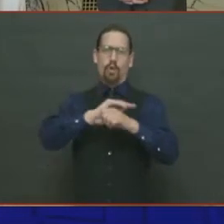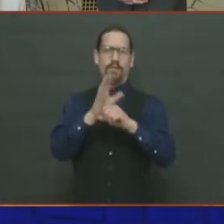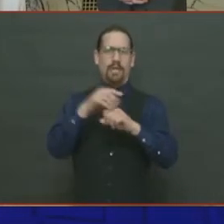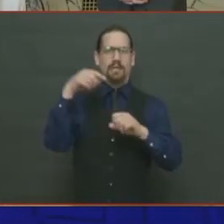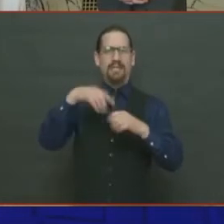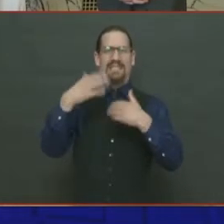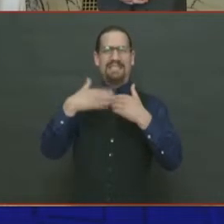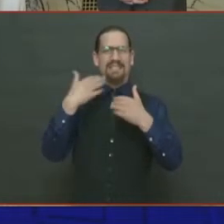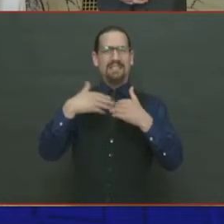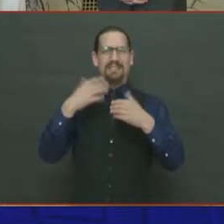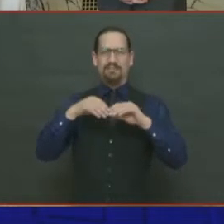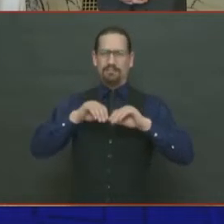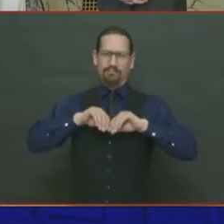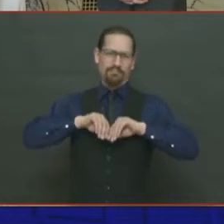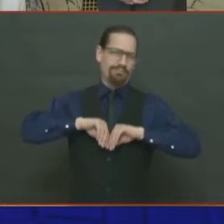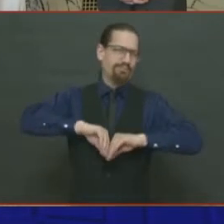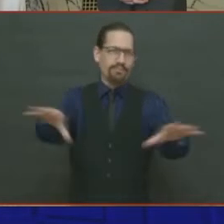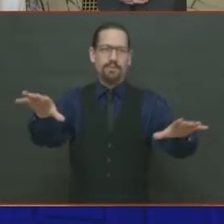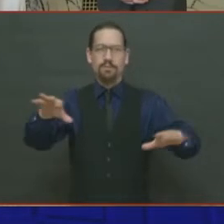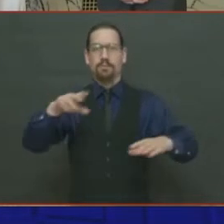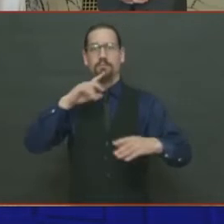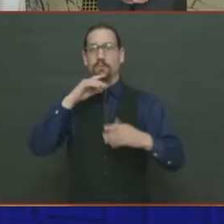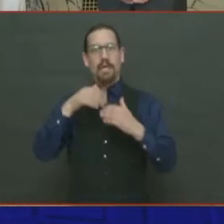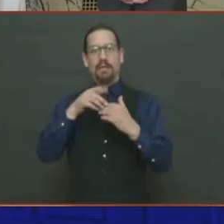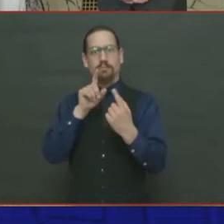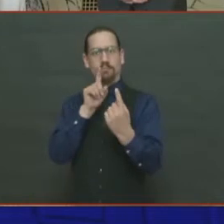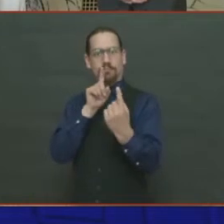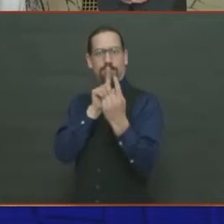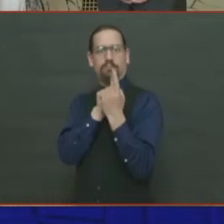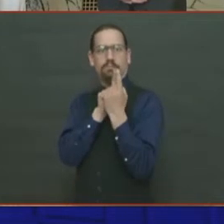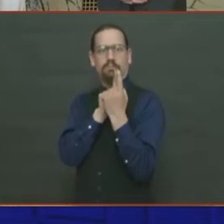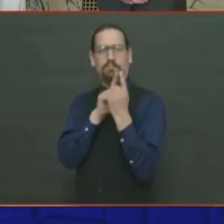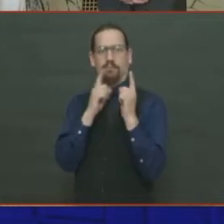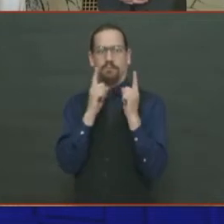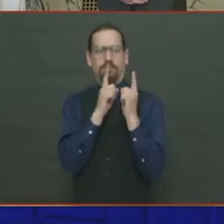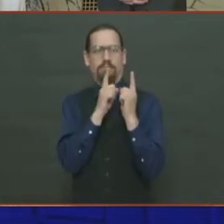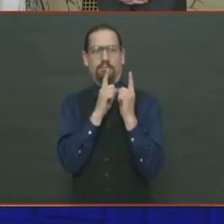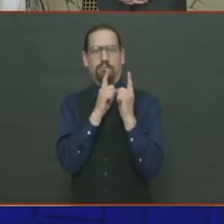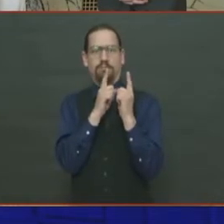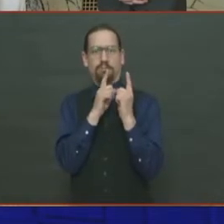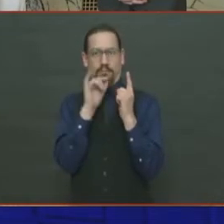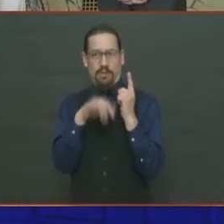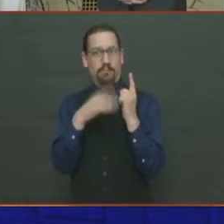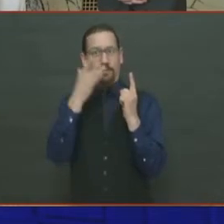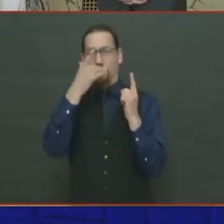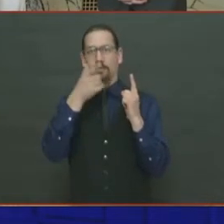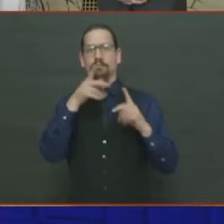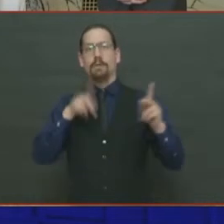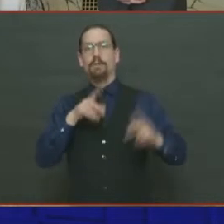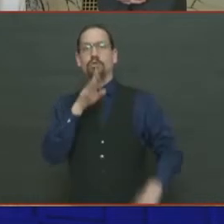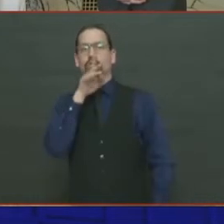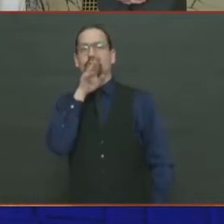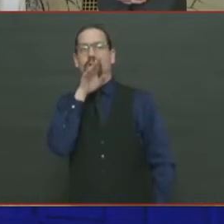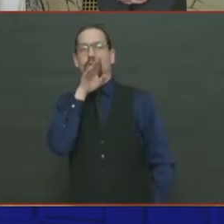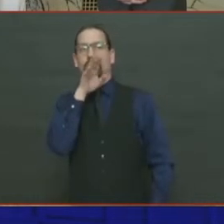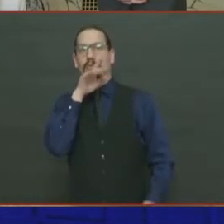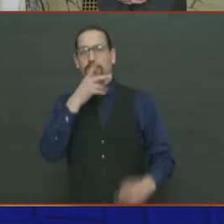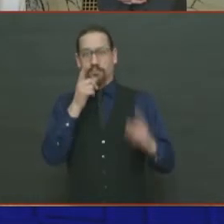each other. When we are speaking, when we're coughing or